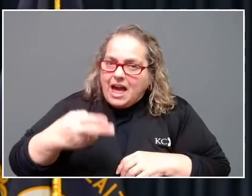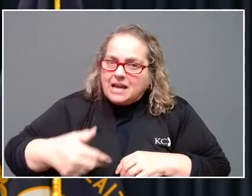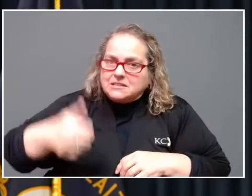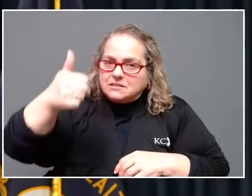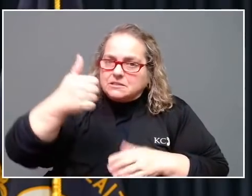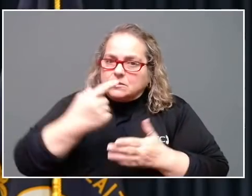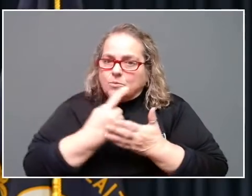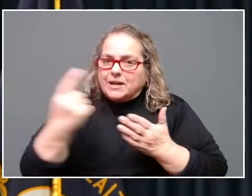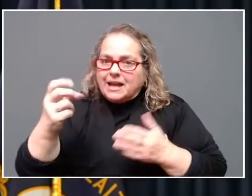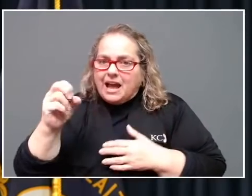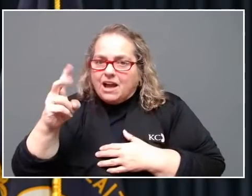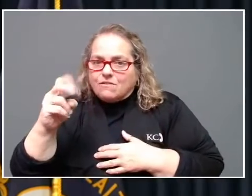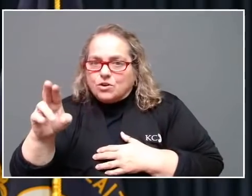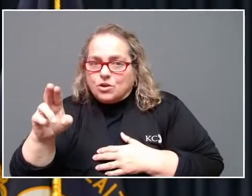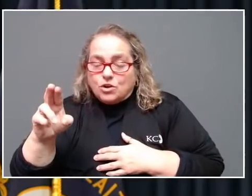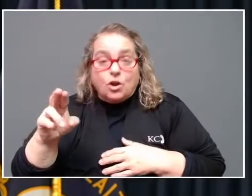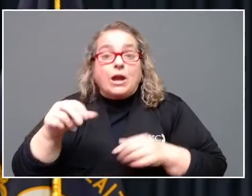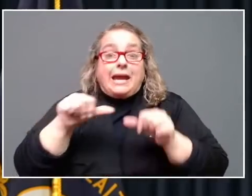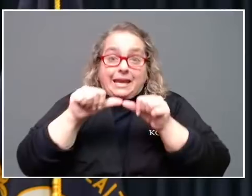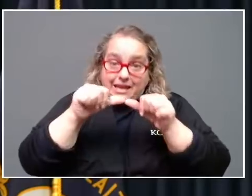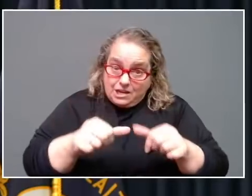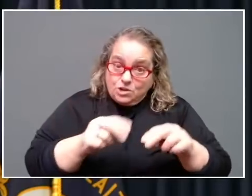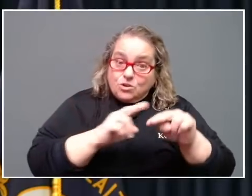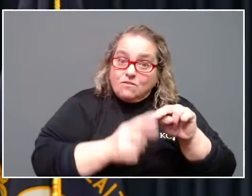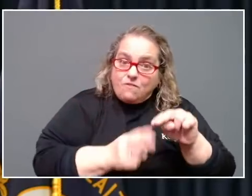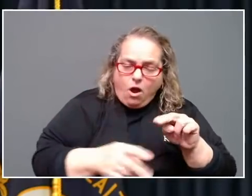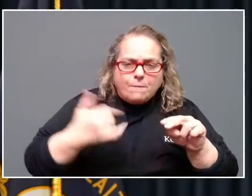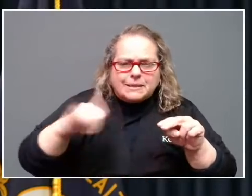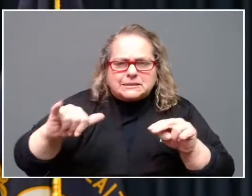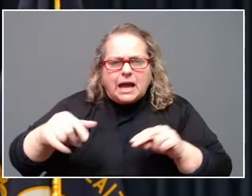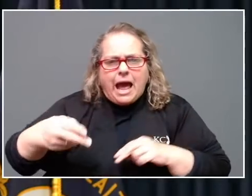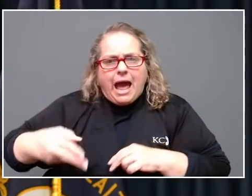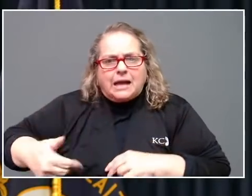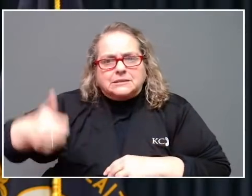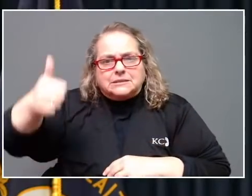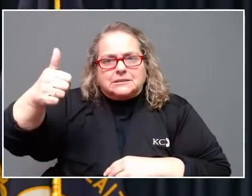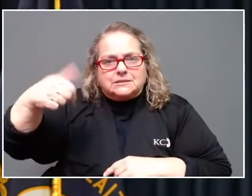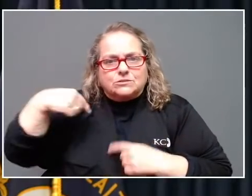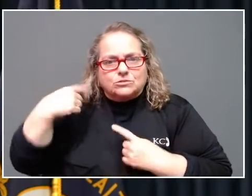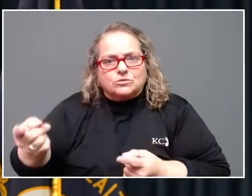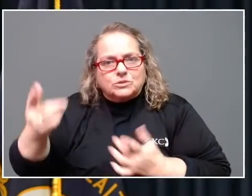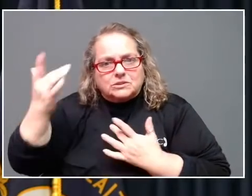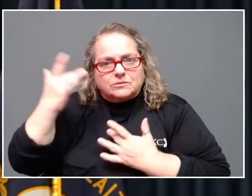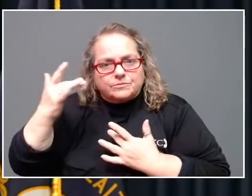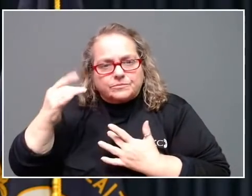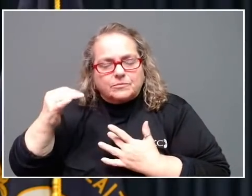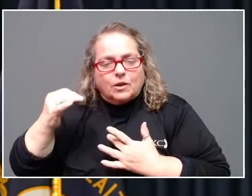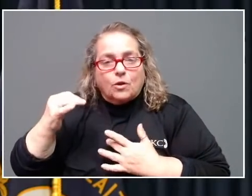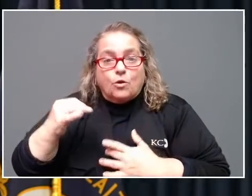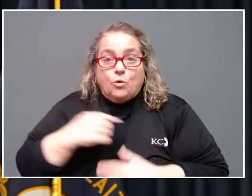it's still one of the highest that it's been in the pandemic. So while we are seeing fewer cases,